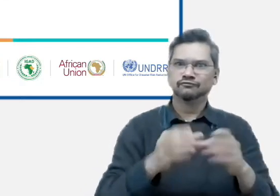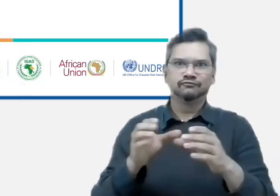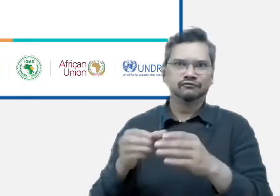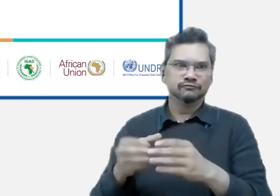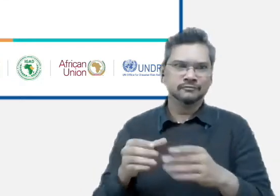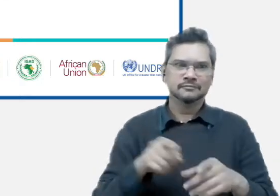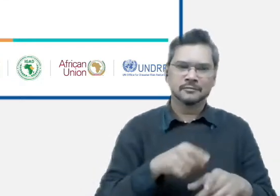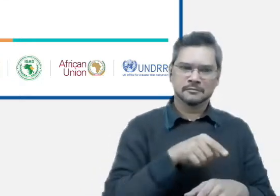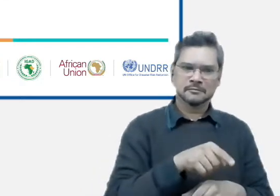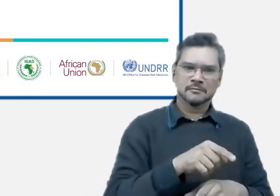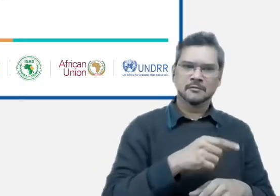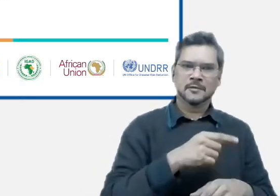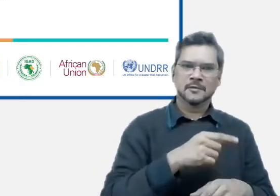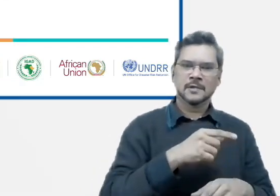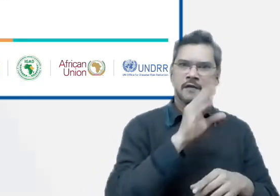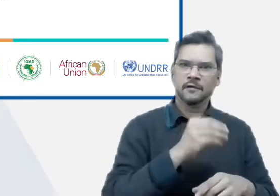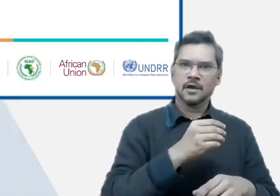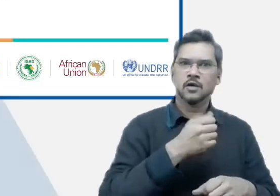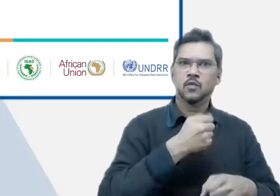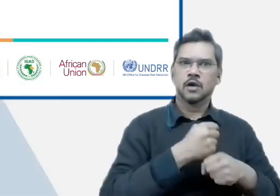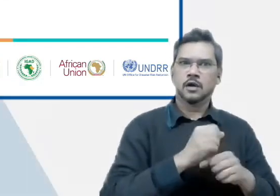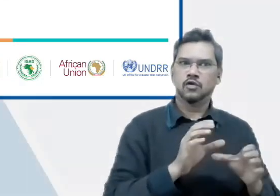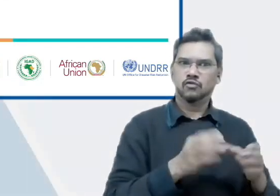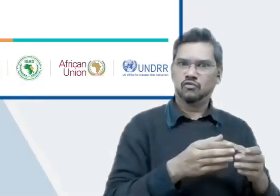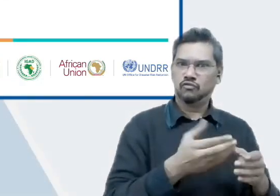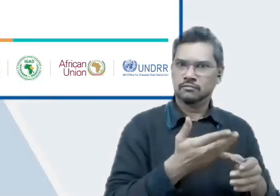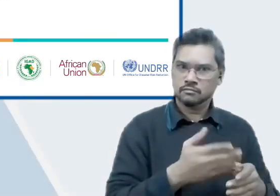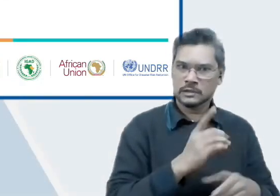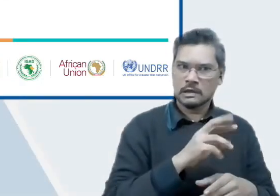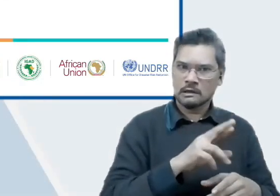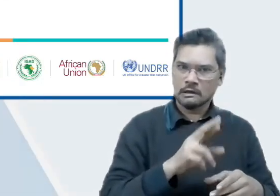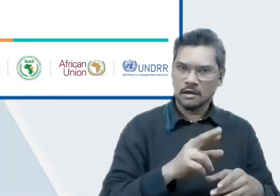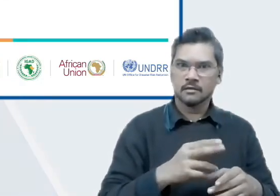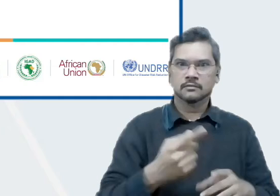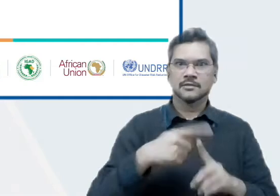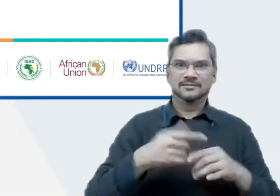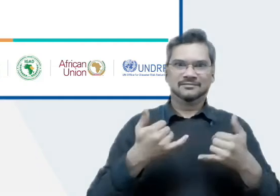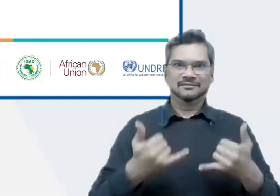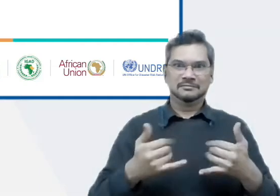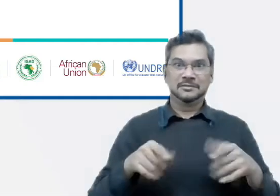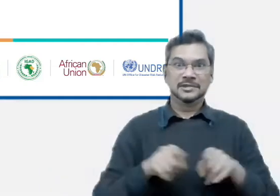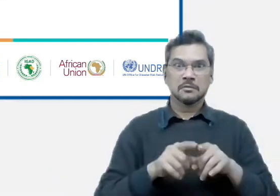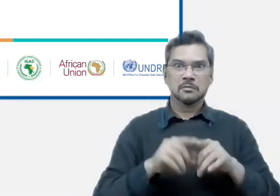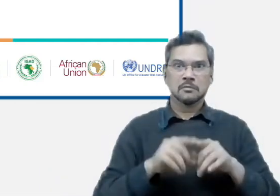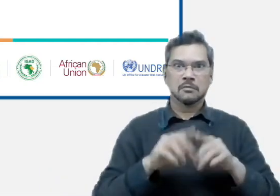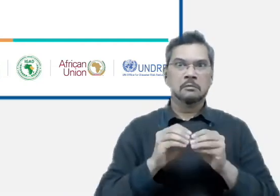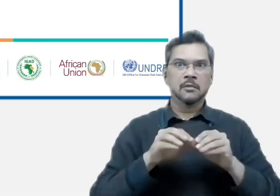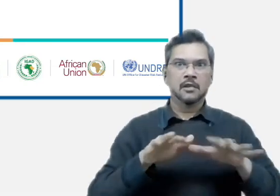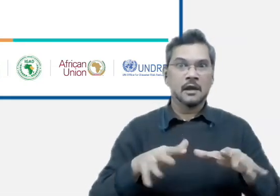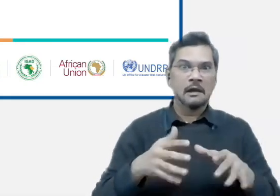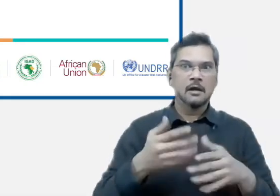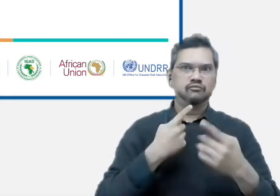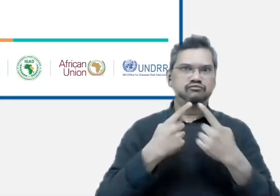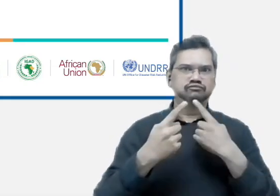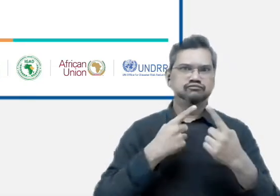this regional platform where we are meeting today, and several initiatives that are being made,